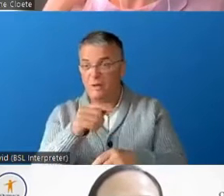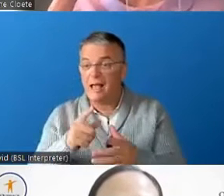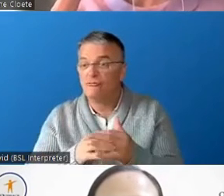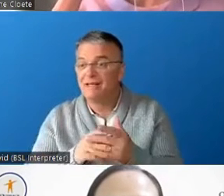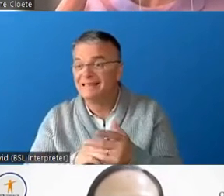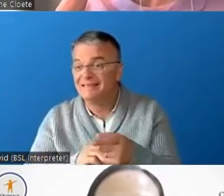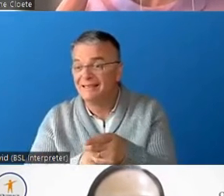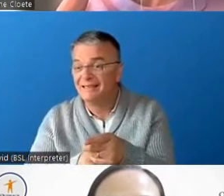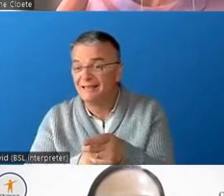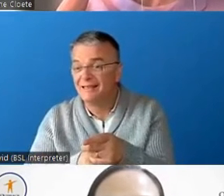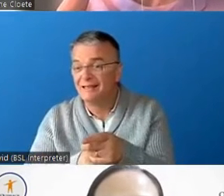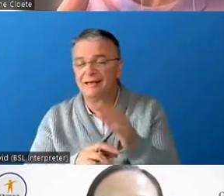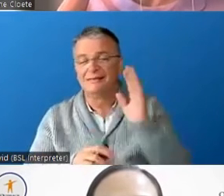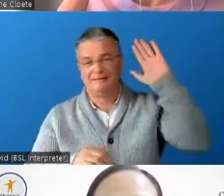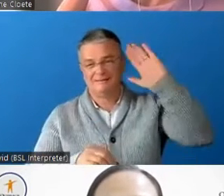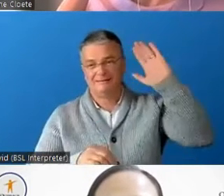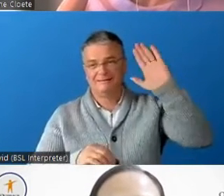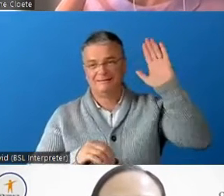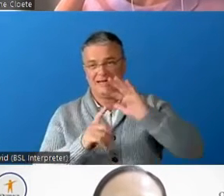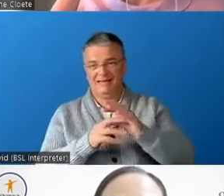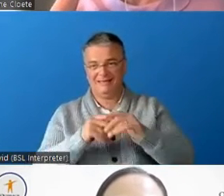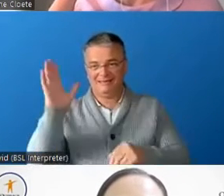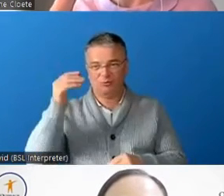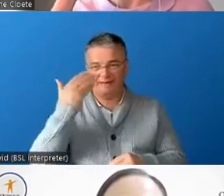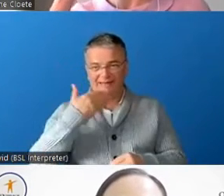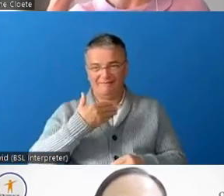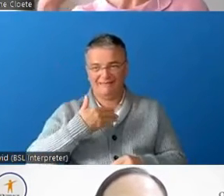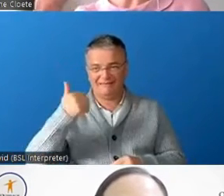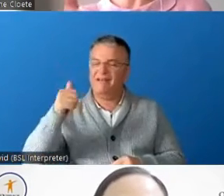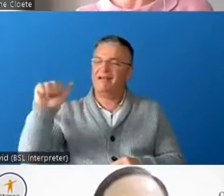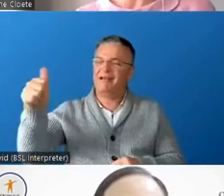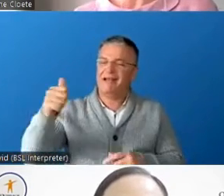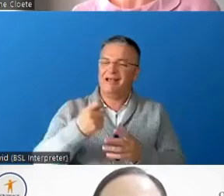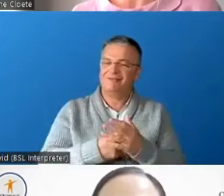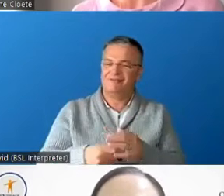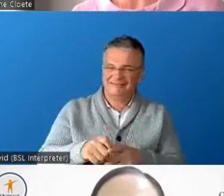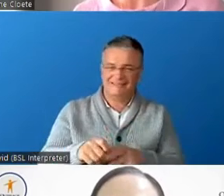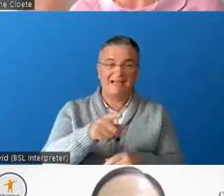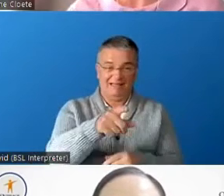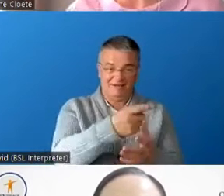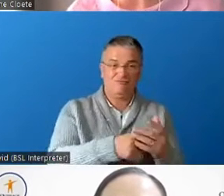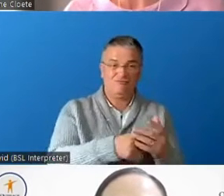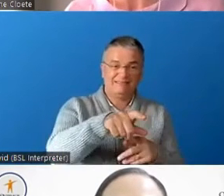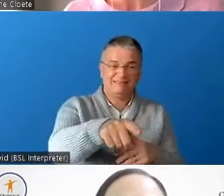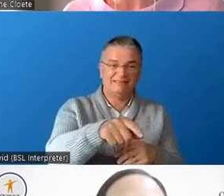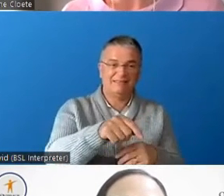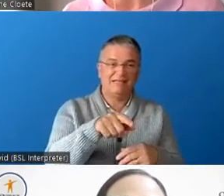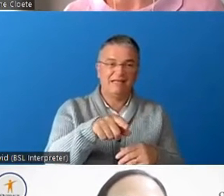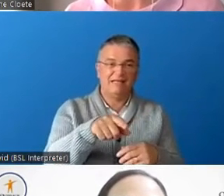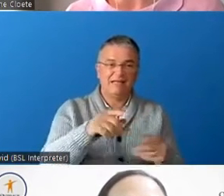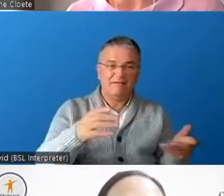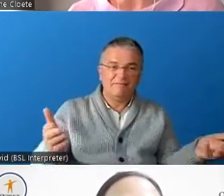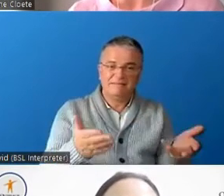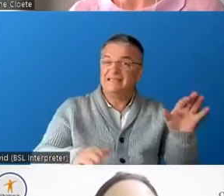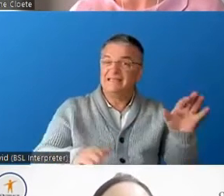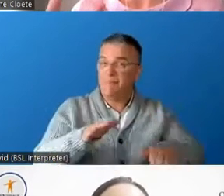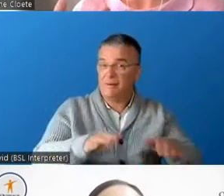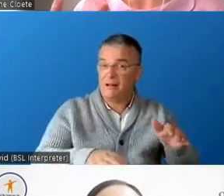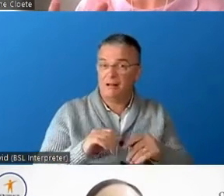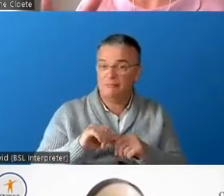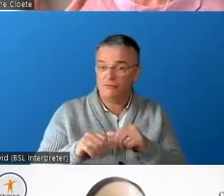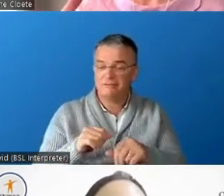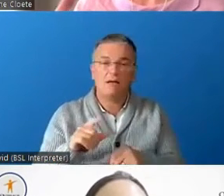us? Yes, Elene, hello, good evening. Hello, hi Red. And this is Red, and he facilitated a very similar process, but